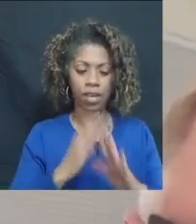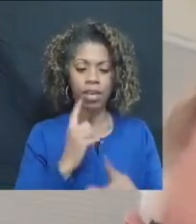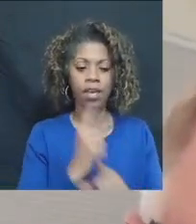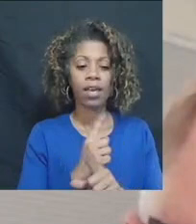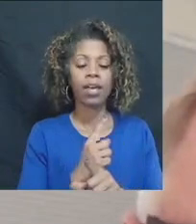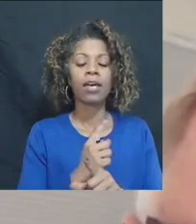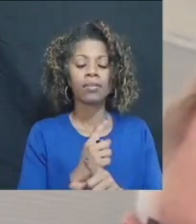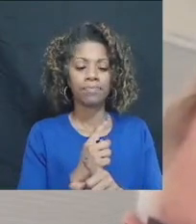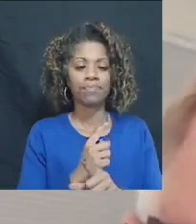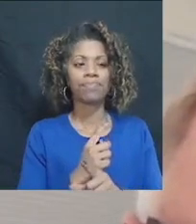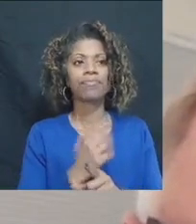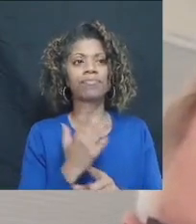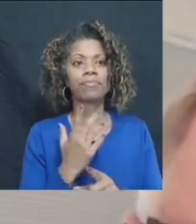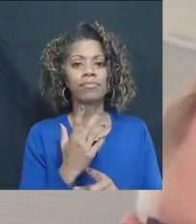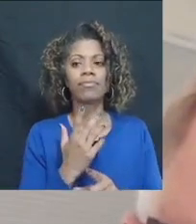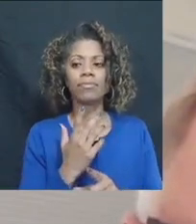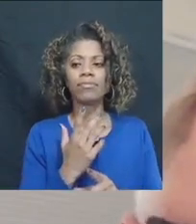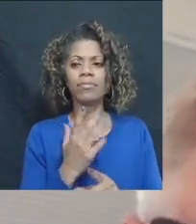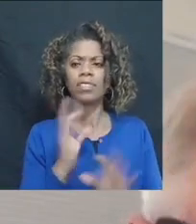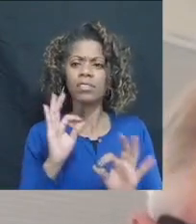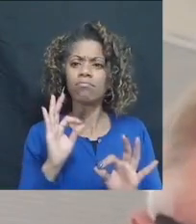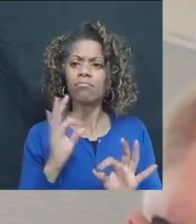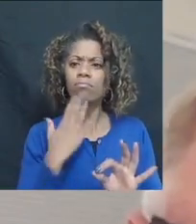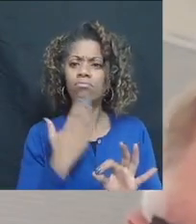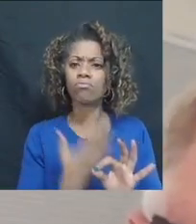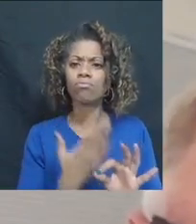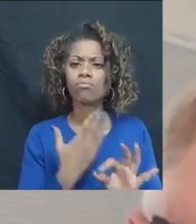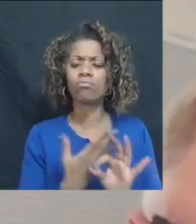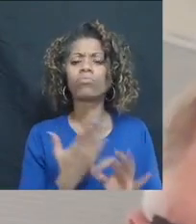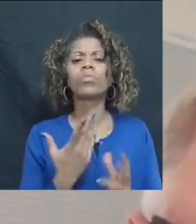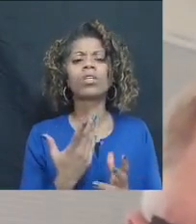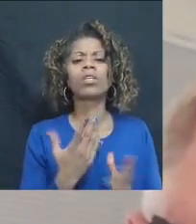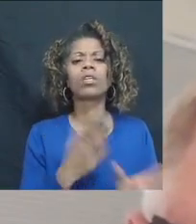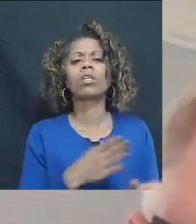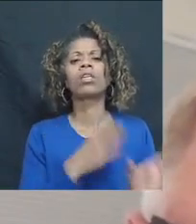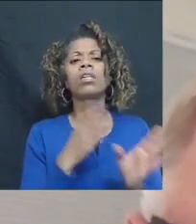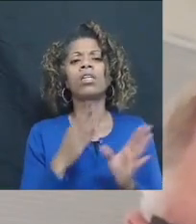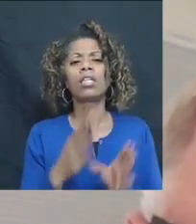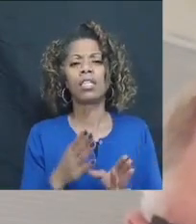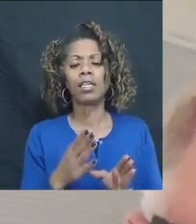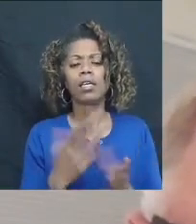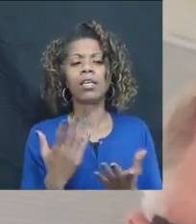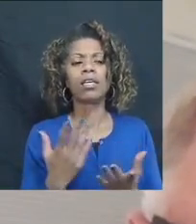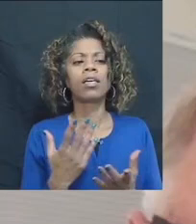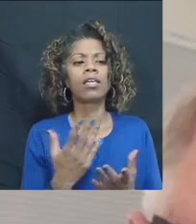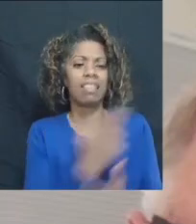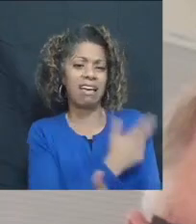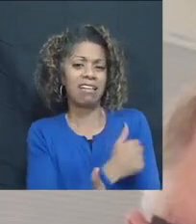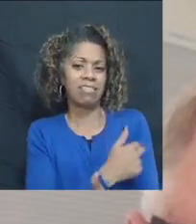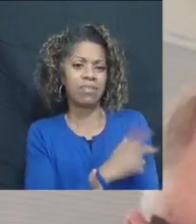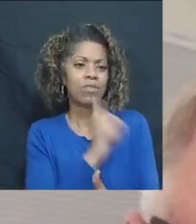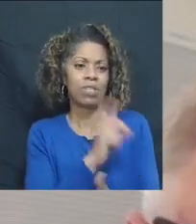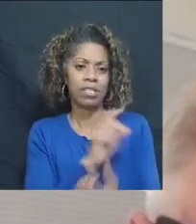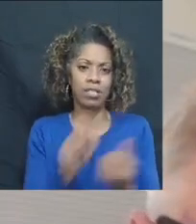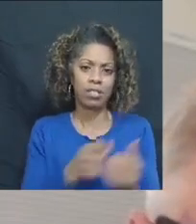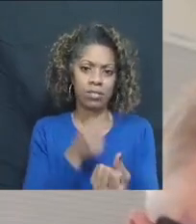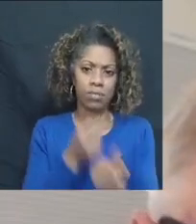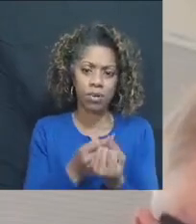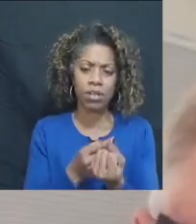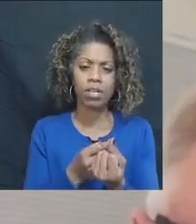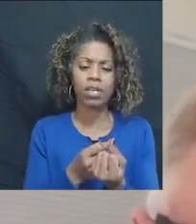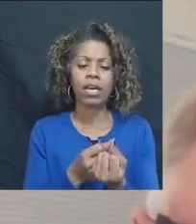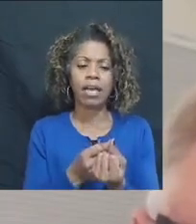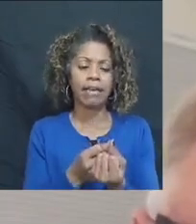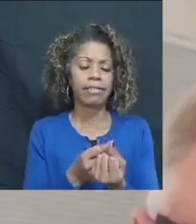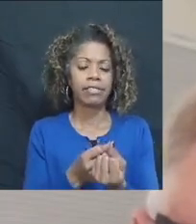governor, my name was out there. The hospital was floating my name as a potential health officer. And so the rest is